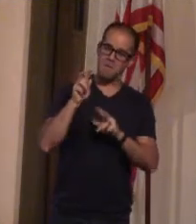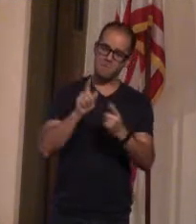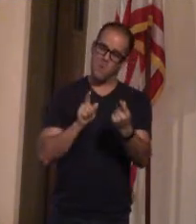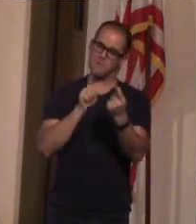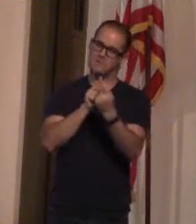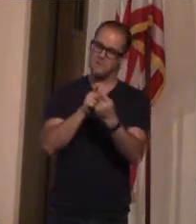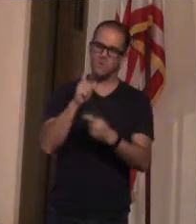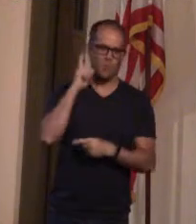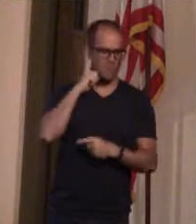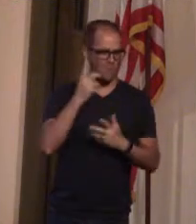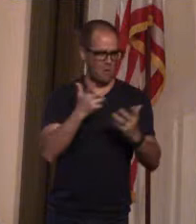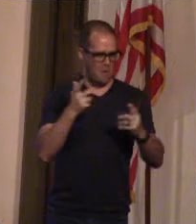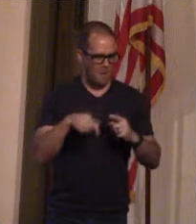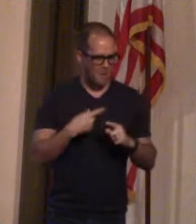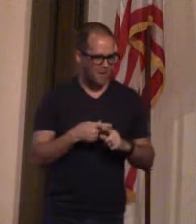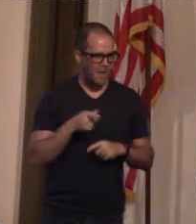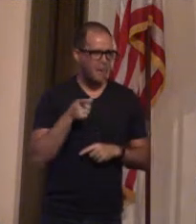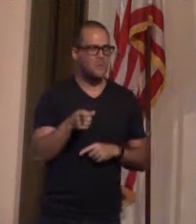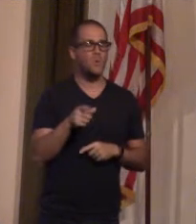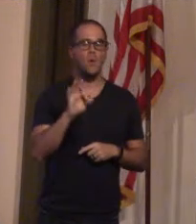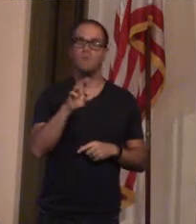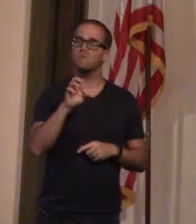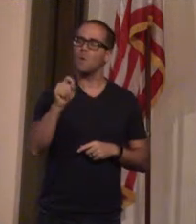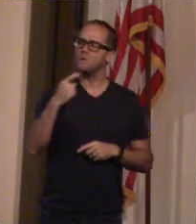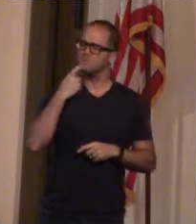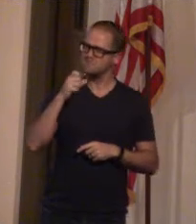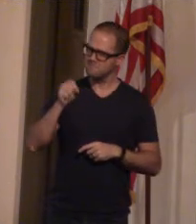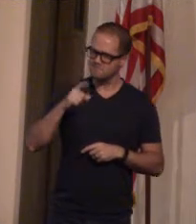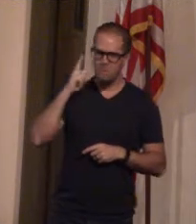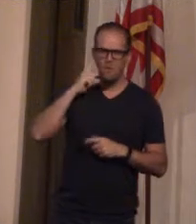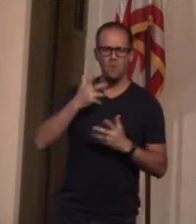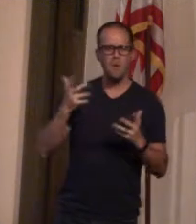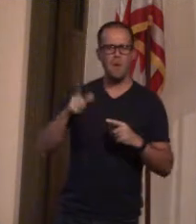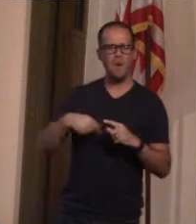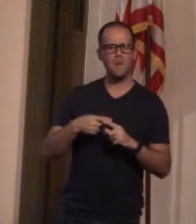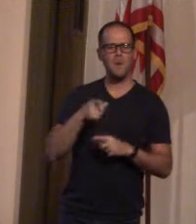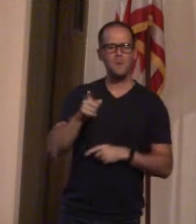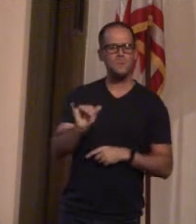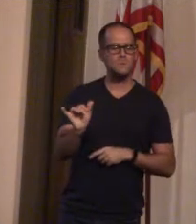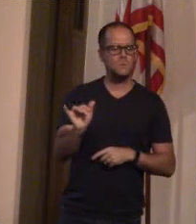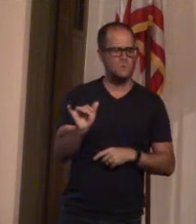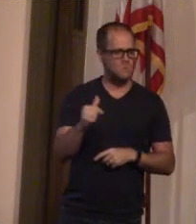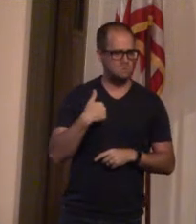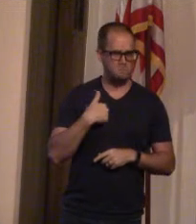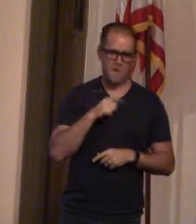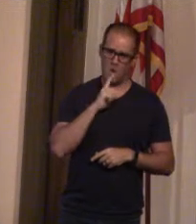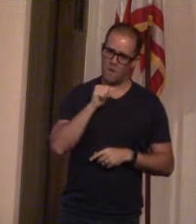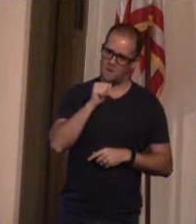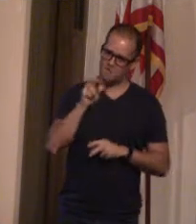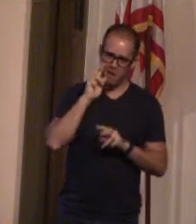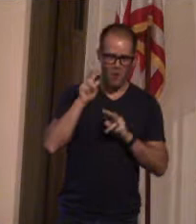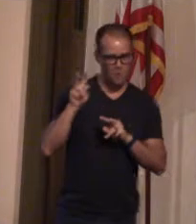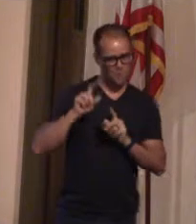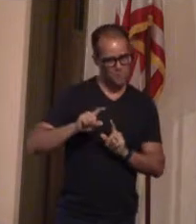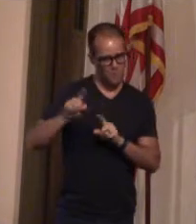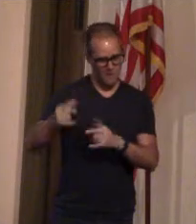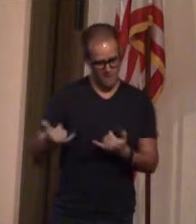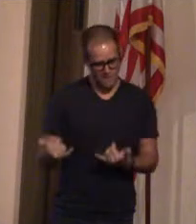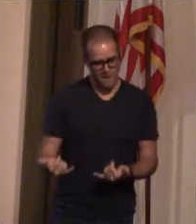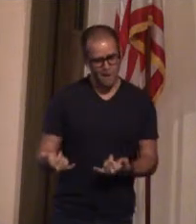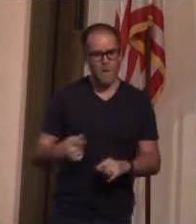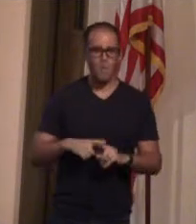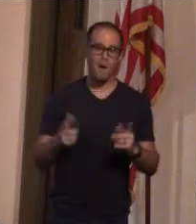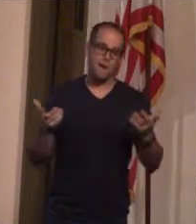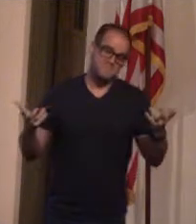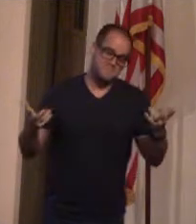shows up at those gates to St. Peter, and St. Peter says, we've been looking forward to seeing you because we've heard a